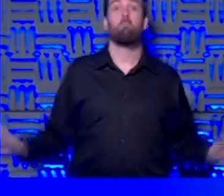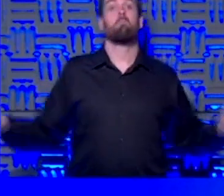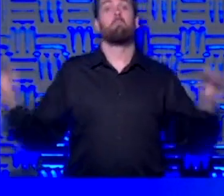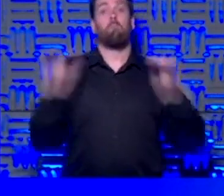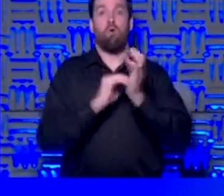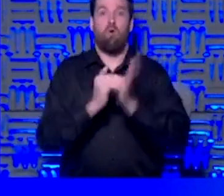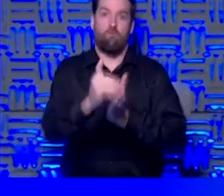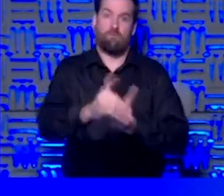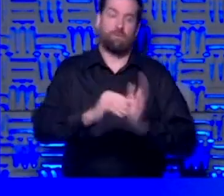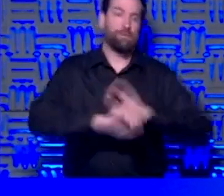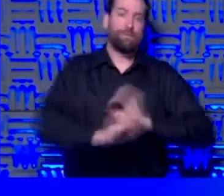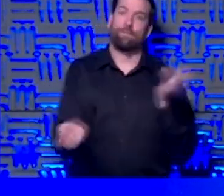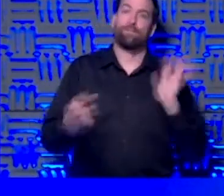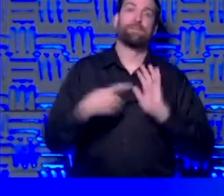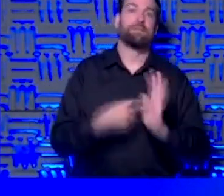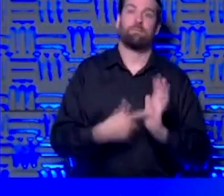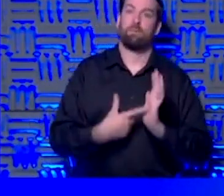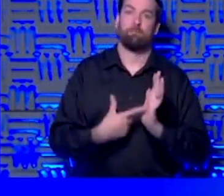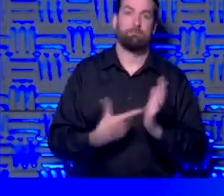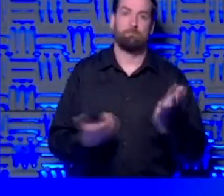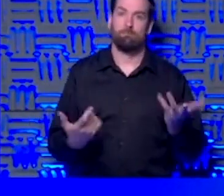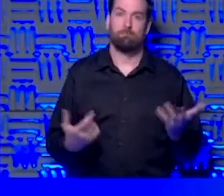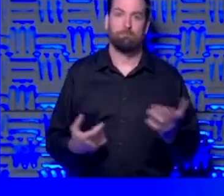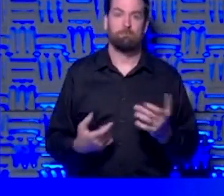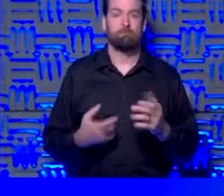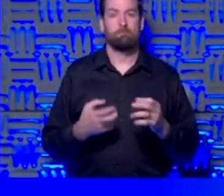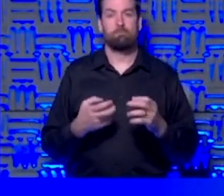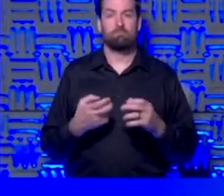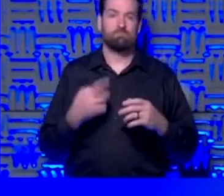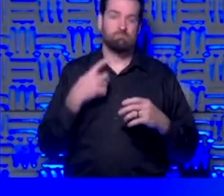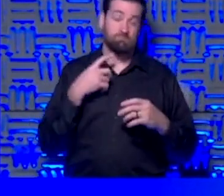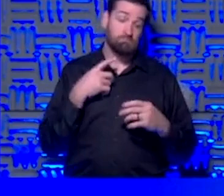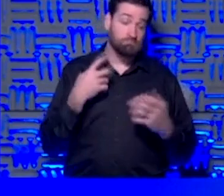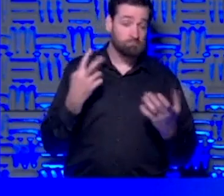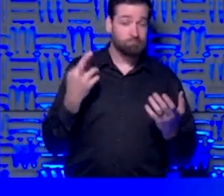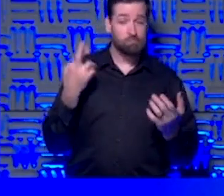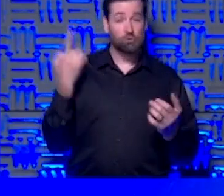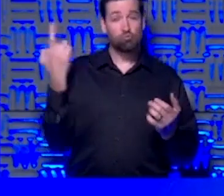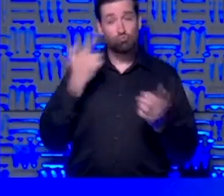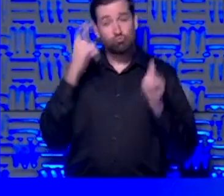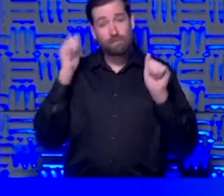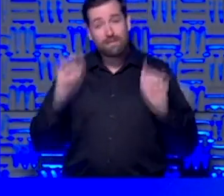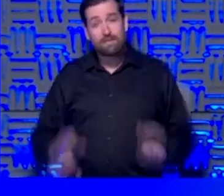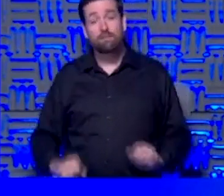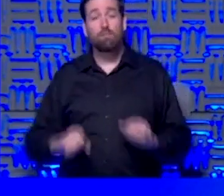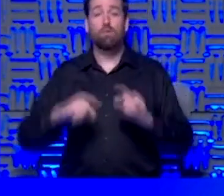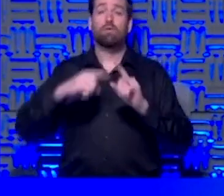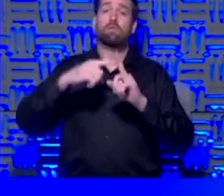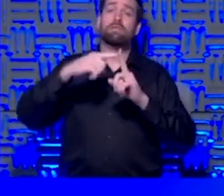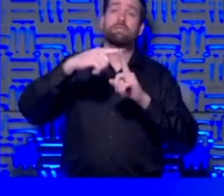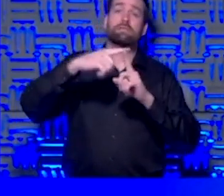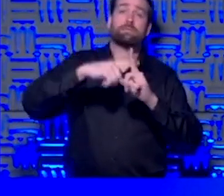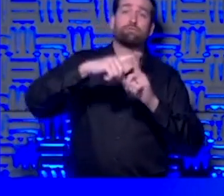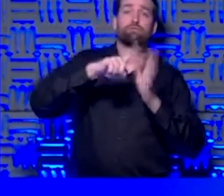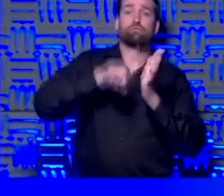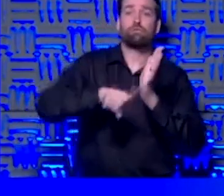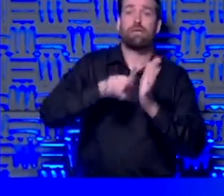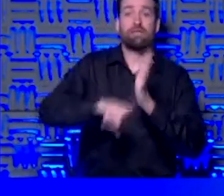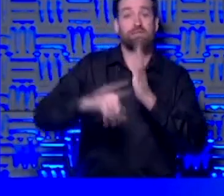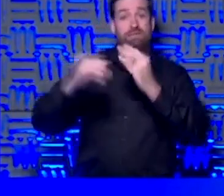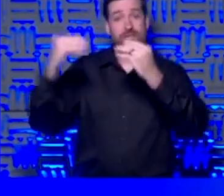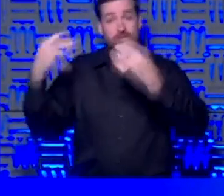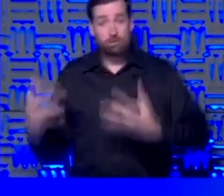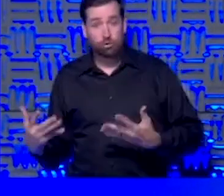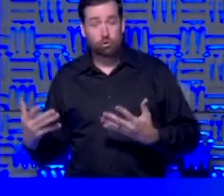So that's even more difficult about the testing. Now, is it reasonable to do temperature screens on the